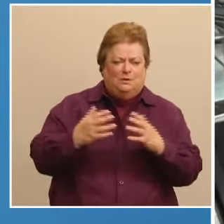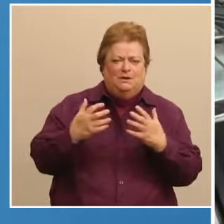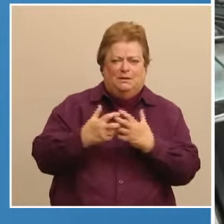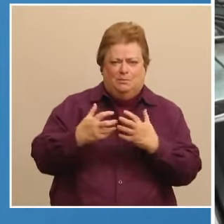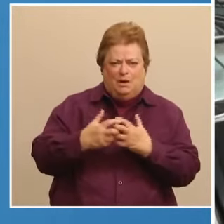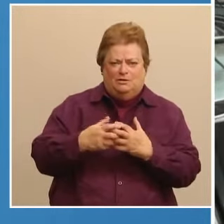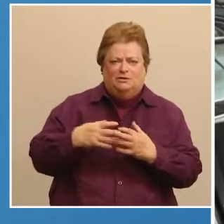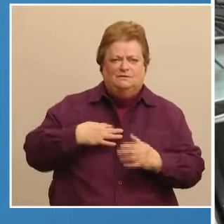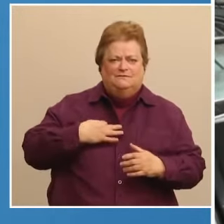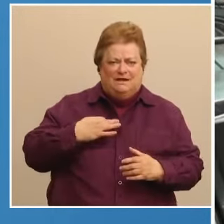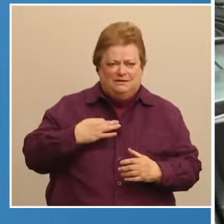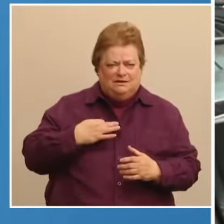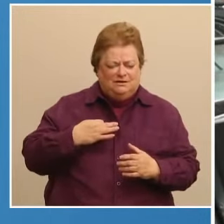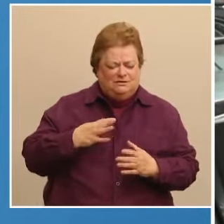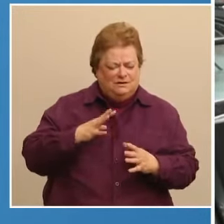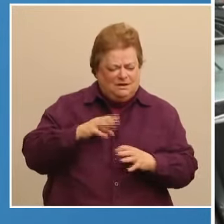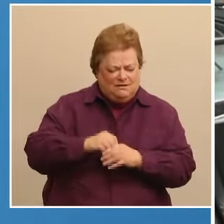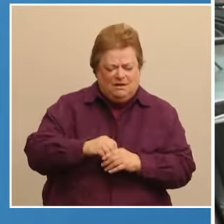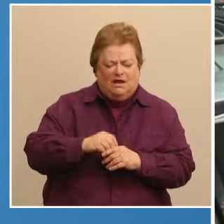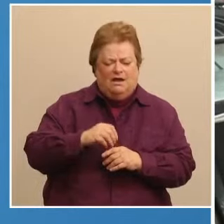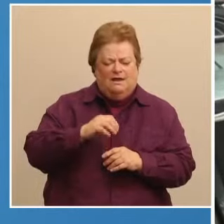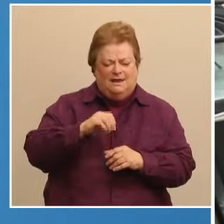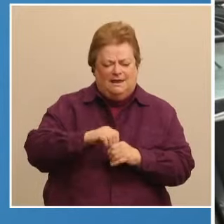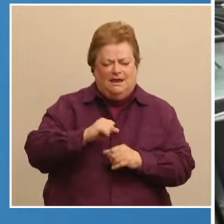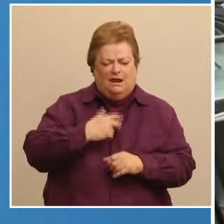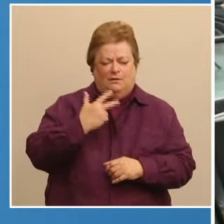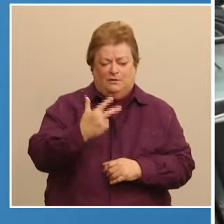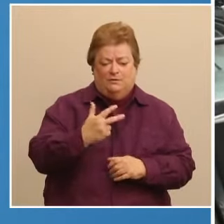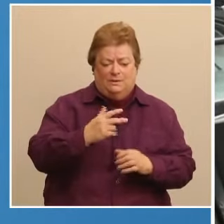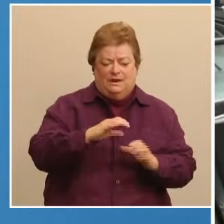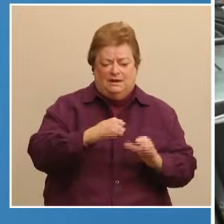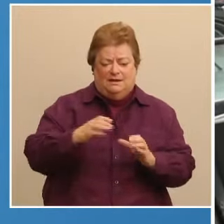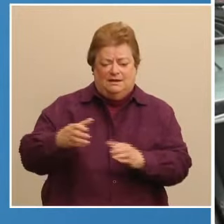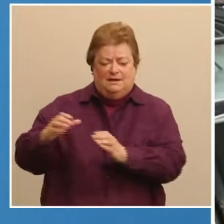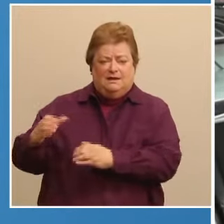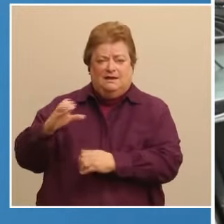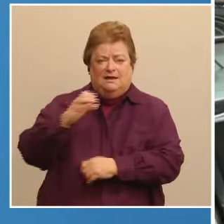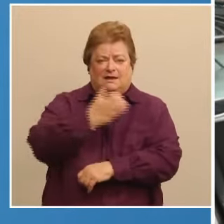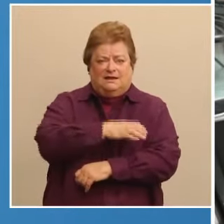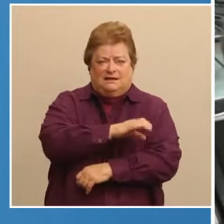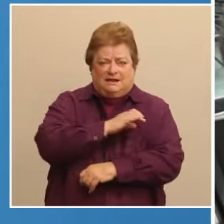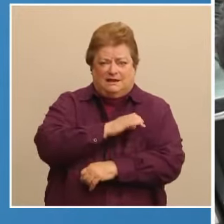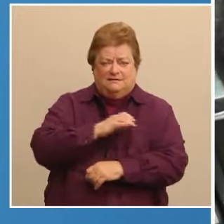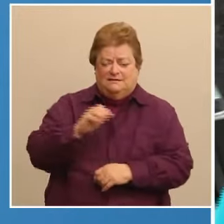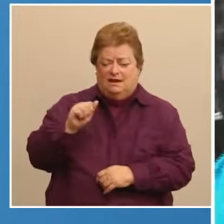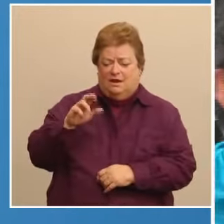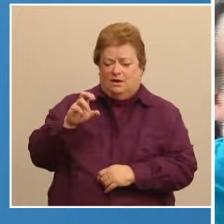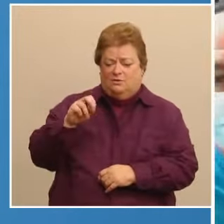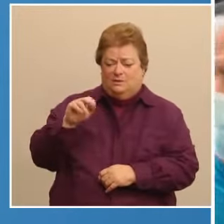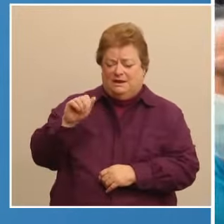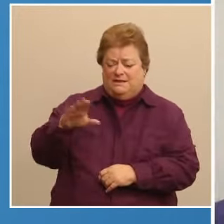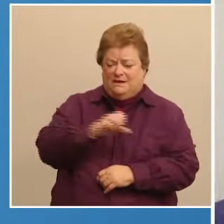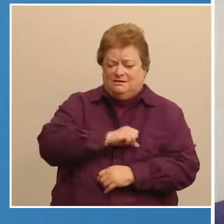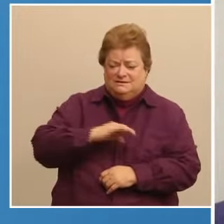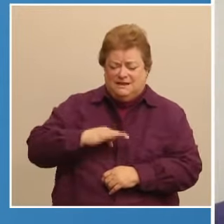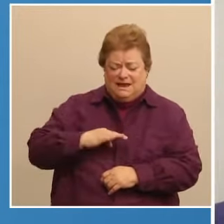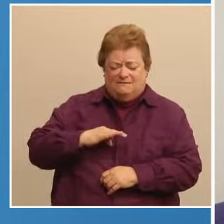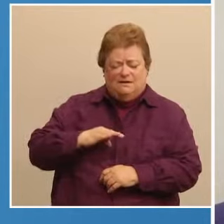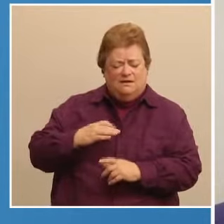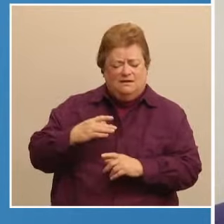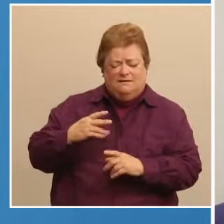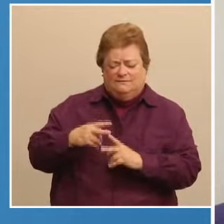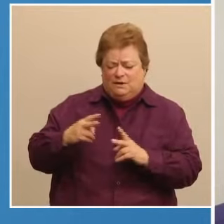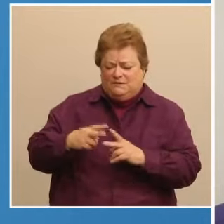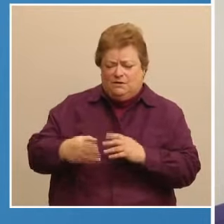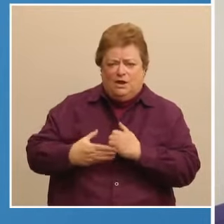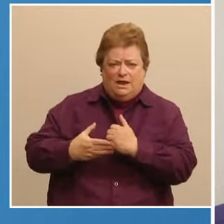played a critical role in all three of our large-scale clinics. The arena staff have been extremely accommodating and have